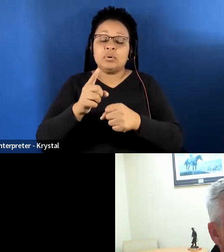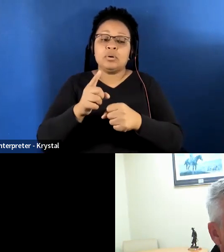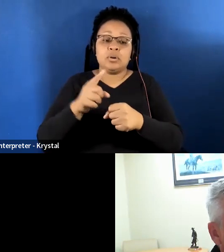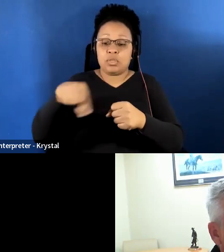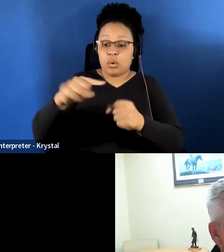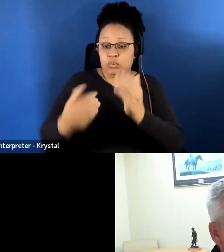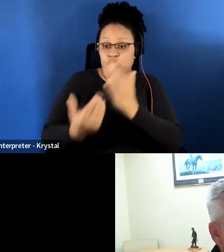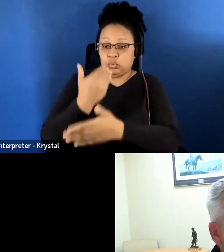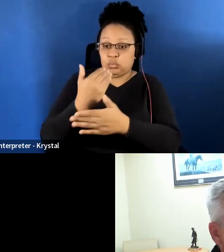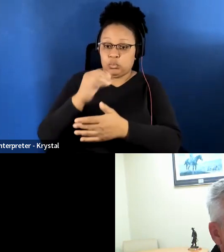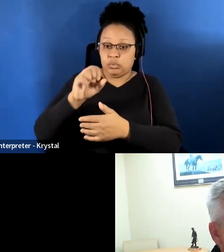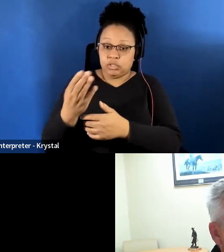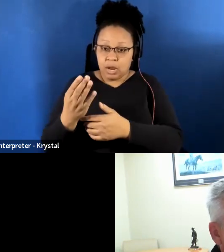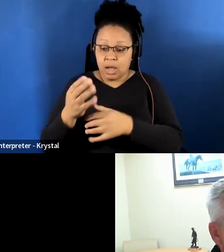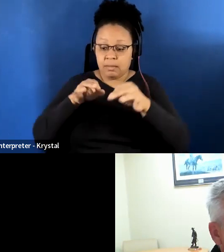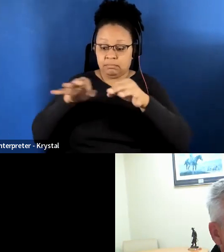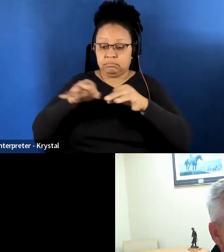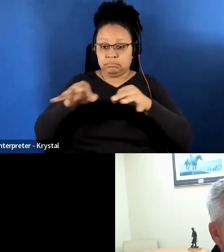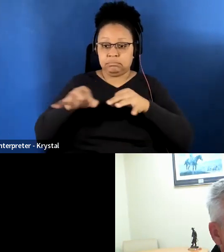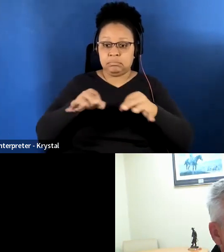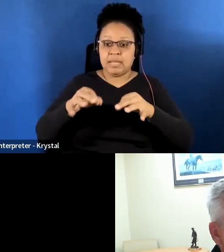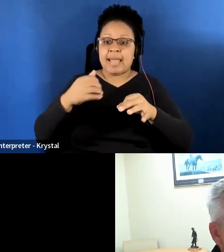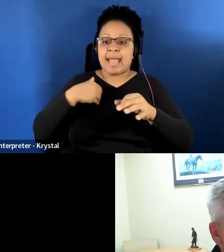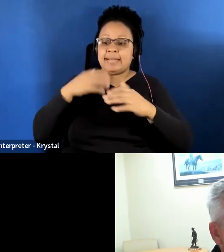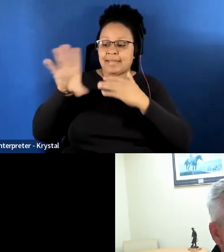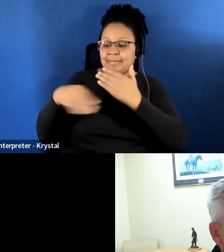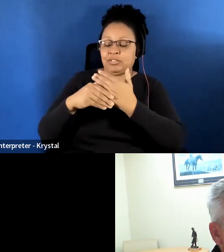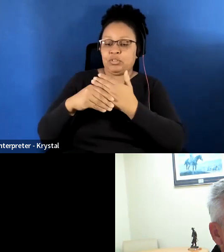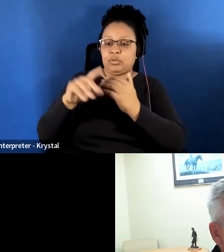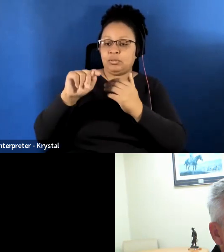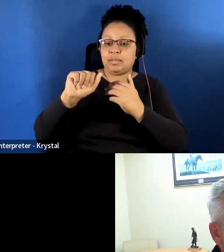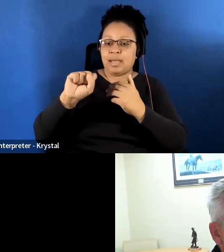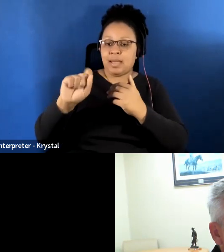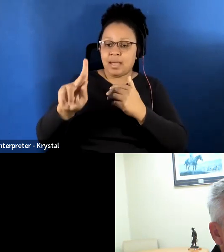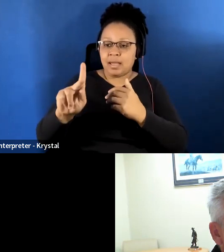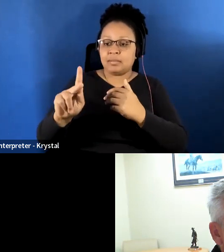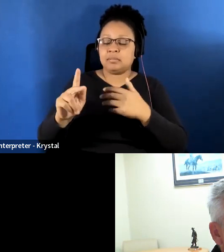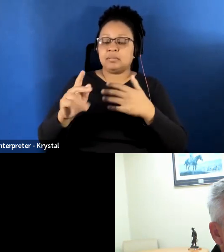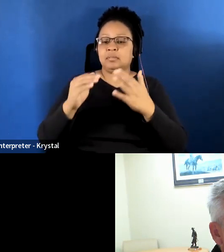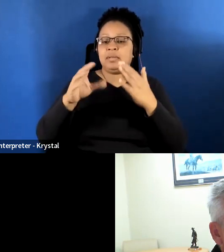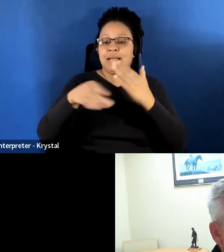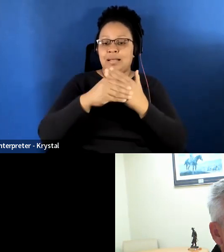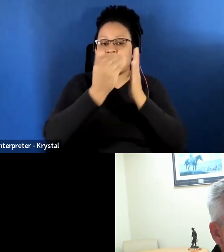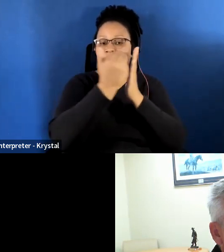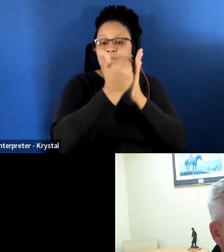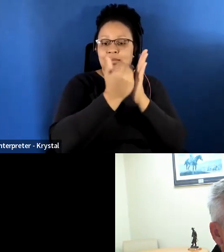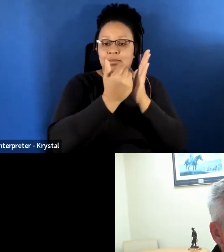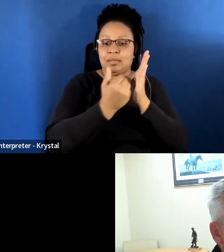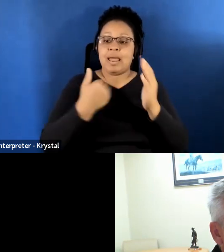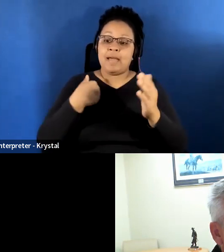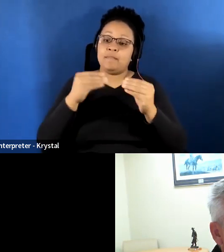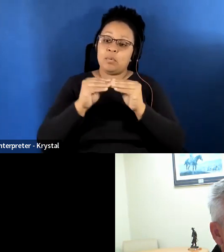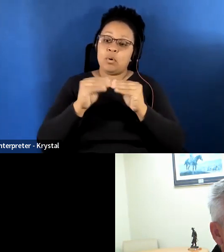new job descriptions that do have additional tasks and things like that are, a higher